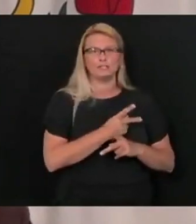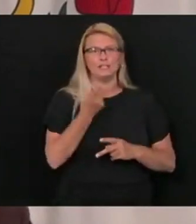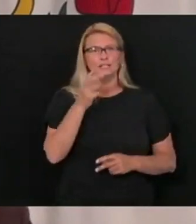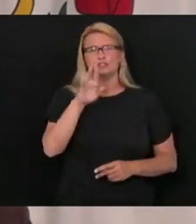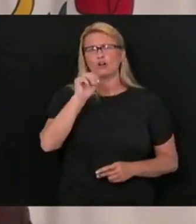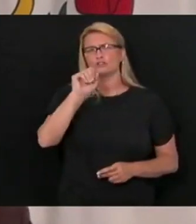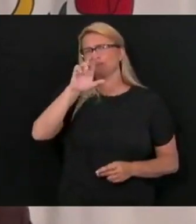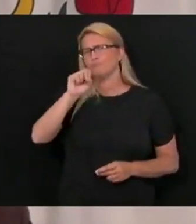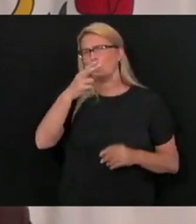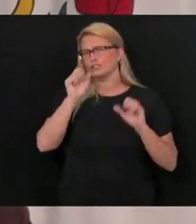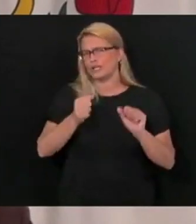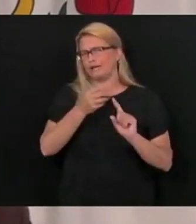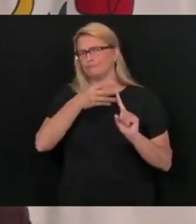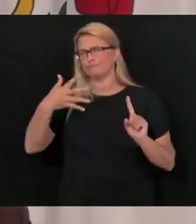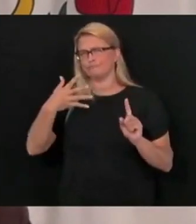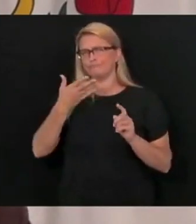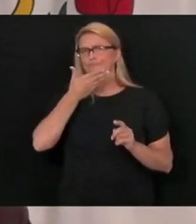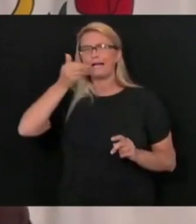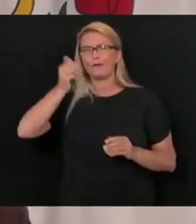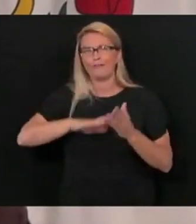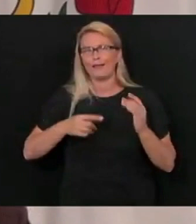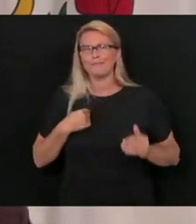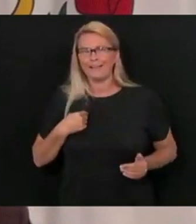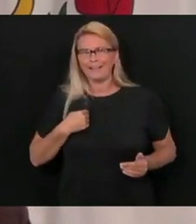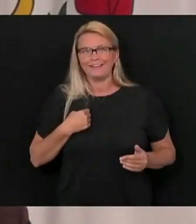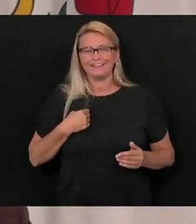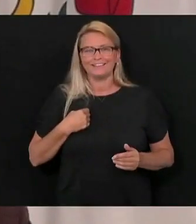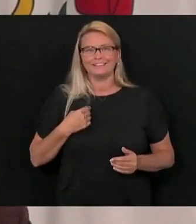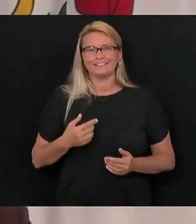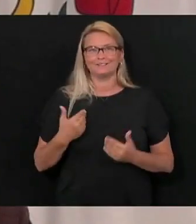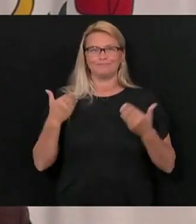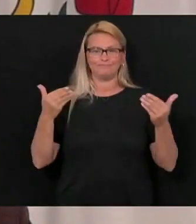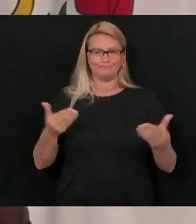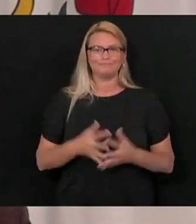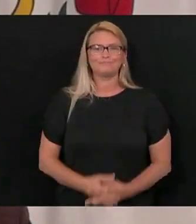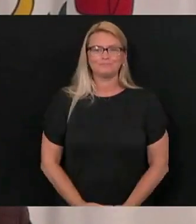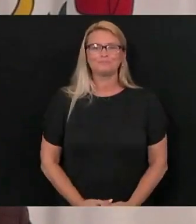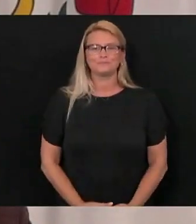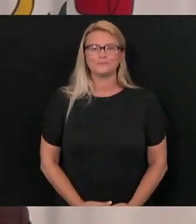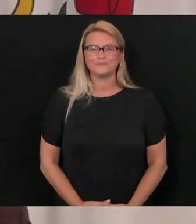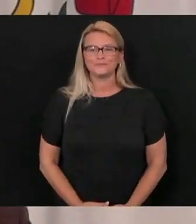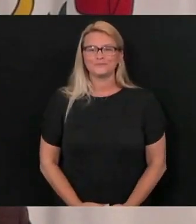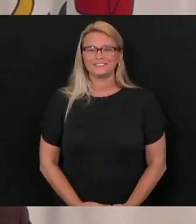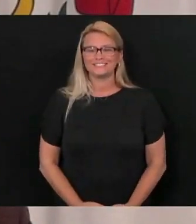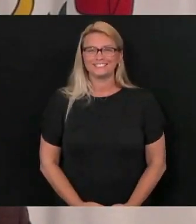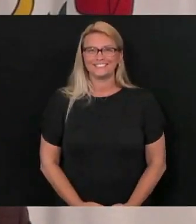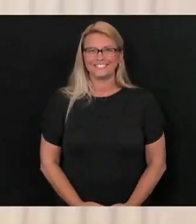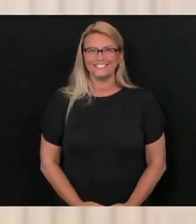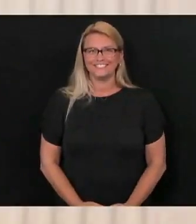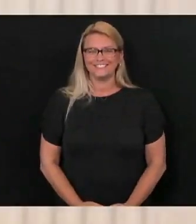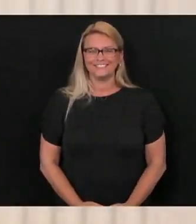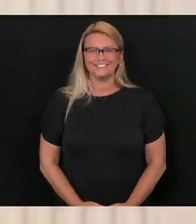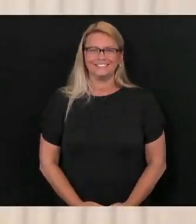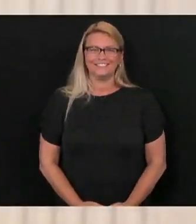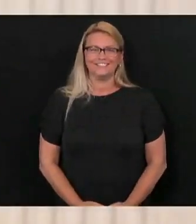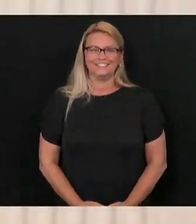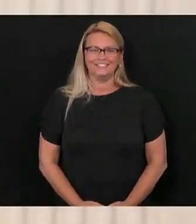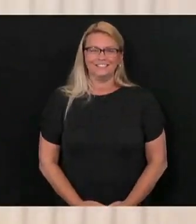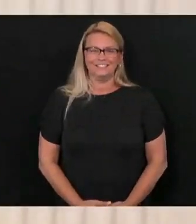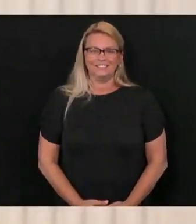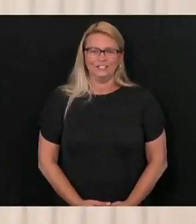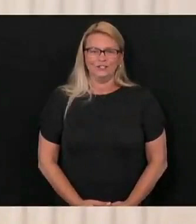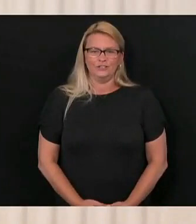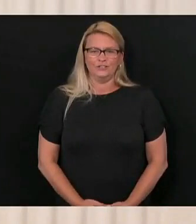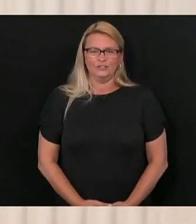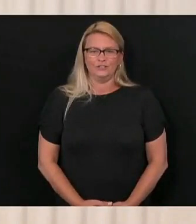Marshall will explain that to you a little bit better, but Superintendent Burch will answer the first part of the question. Sure, and I'll also ask Dr. Marsh